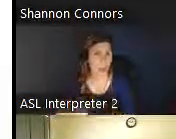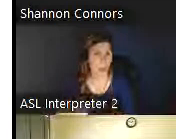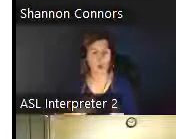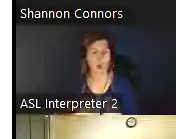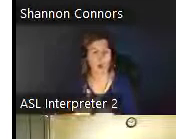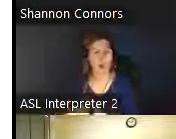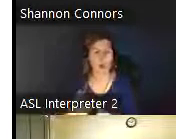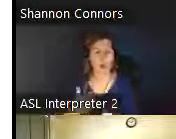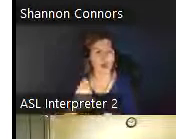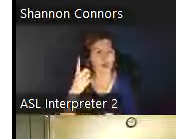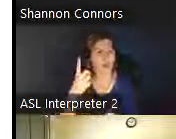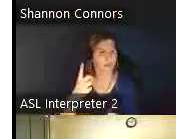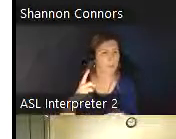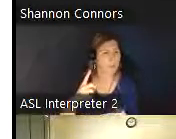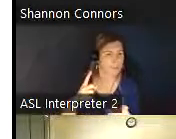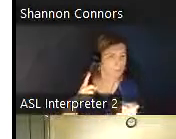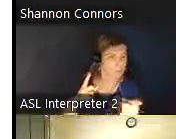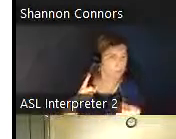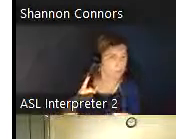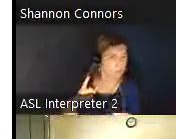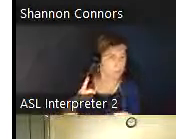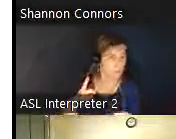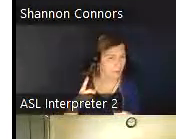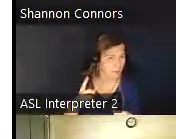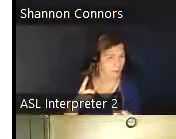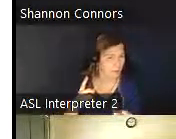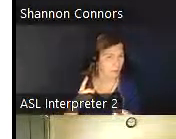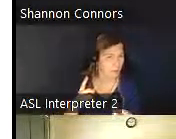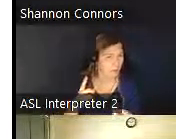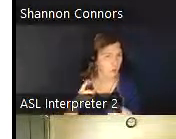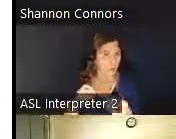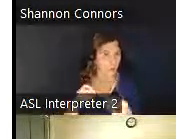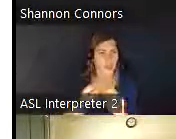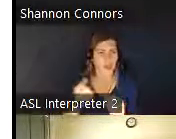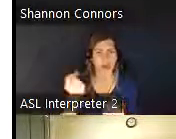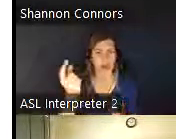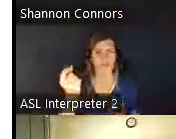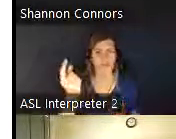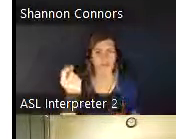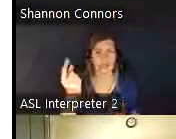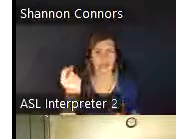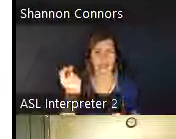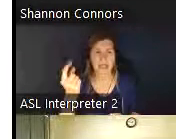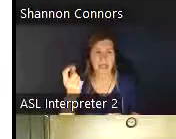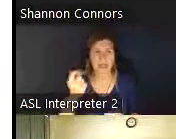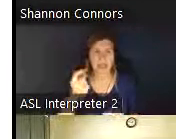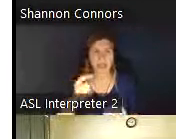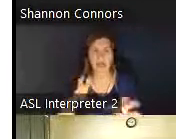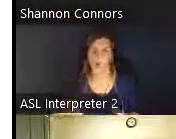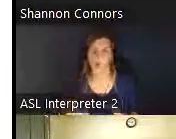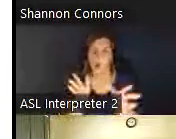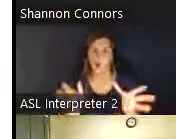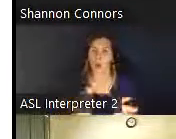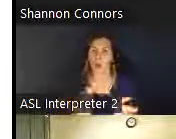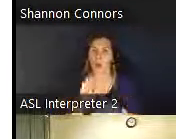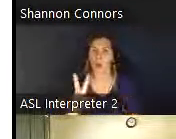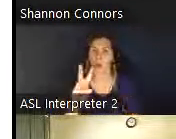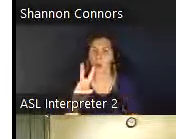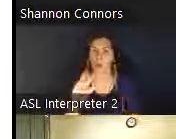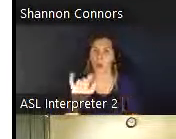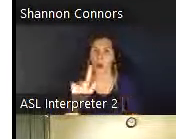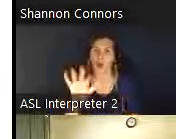here about establish and enhance it, or promoting wildlife conservation on lands outside of protected areas.